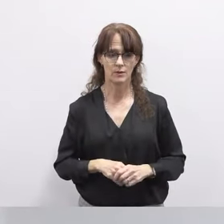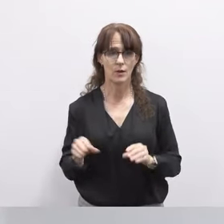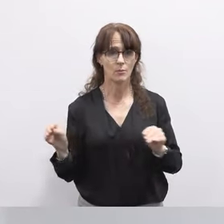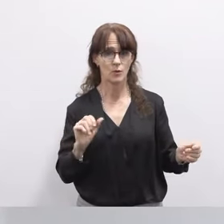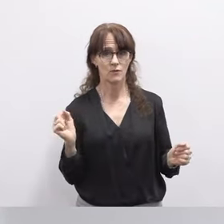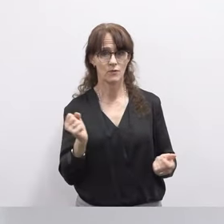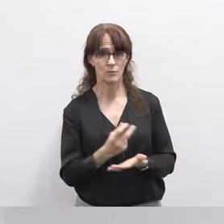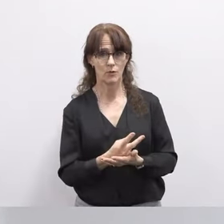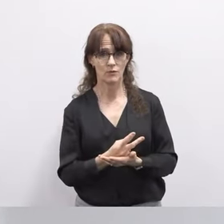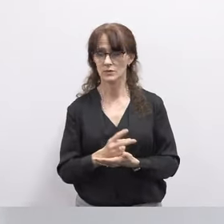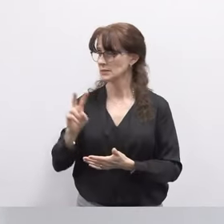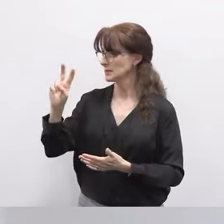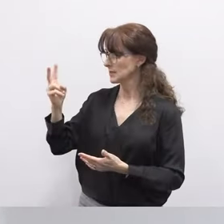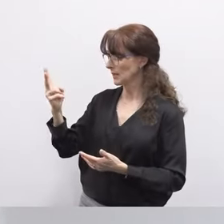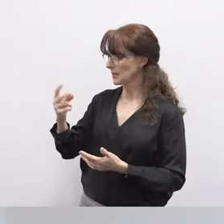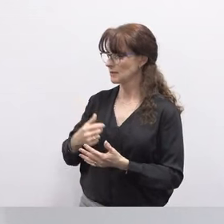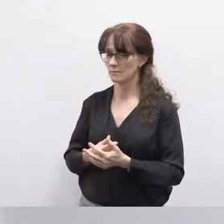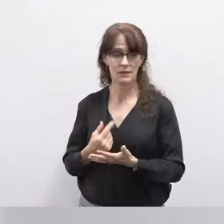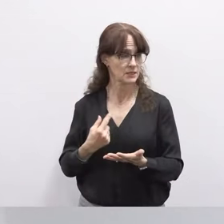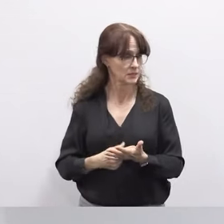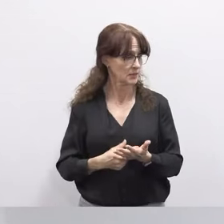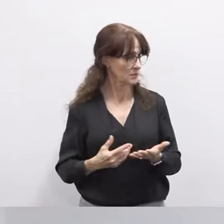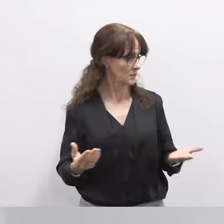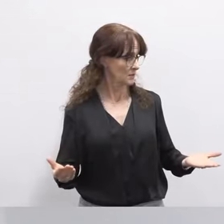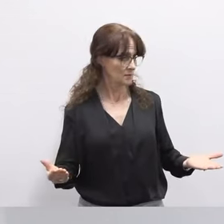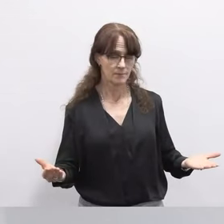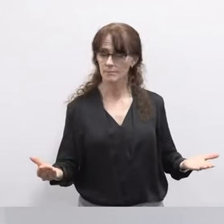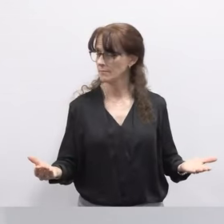approval. Second. Any discussion?